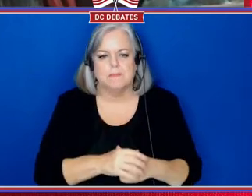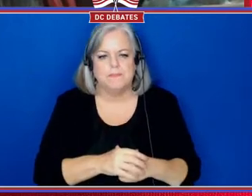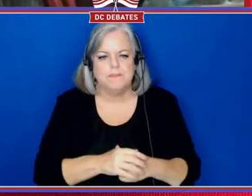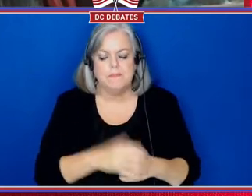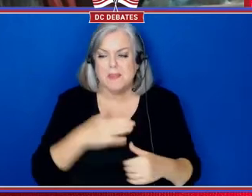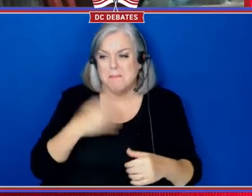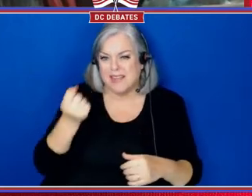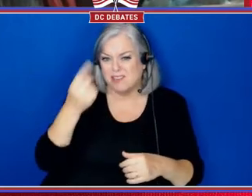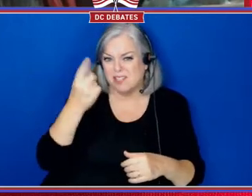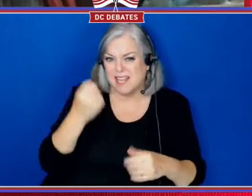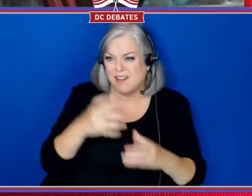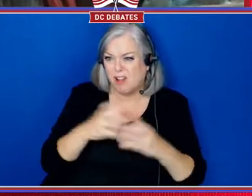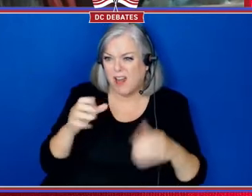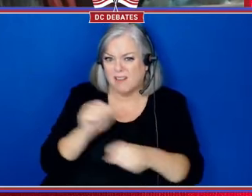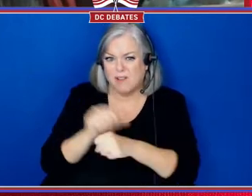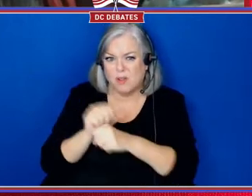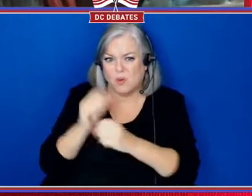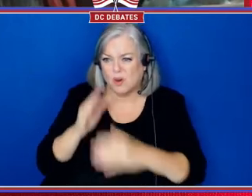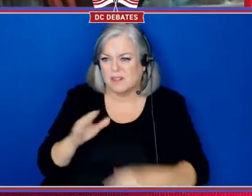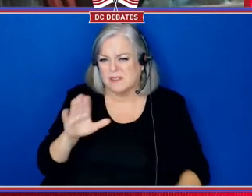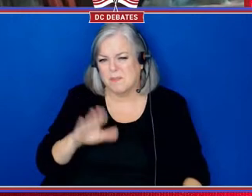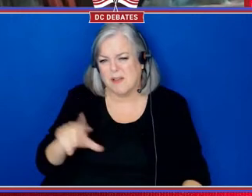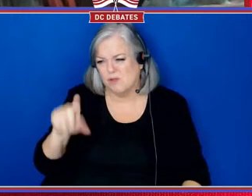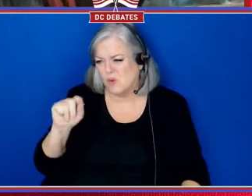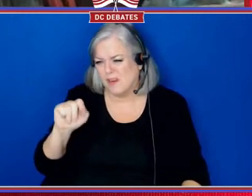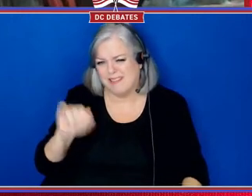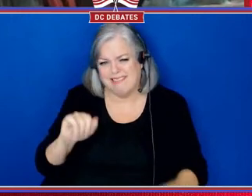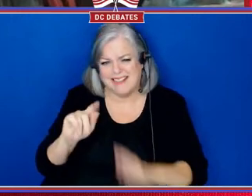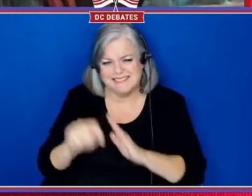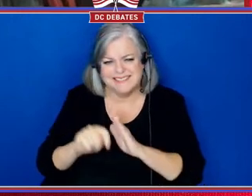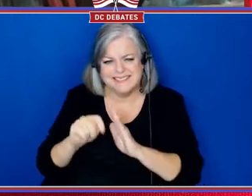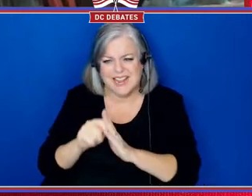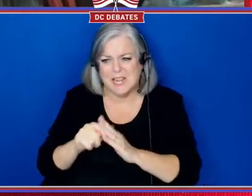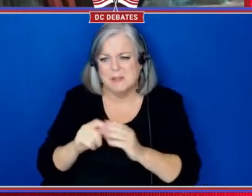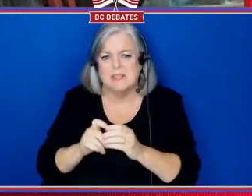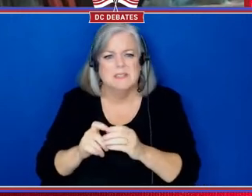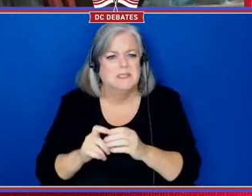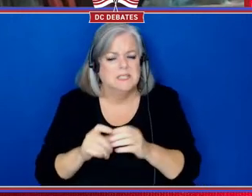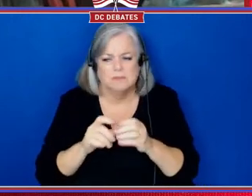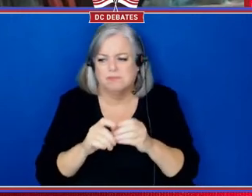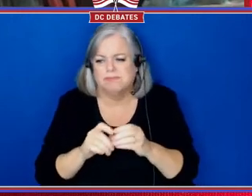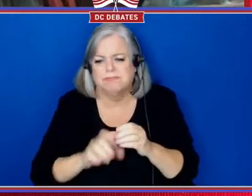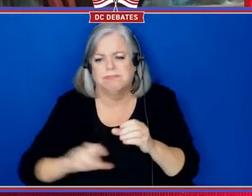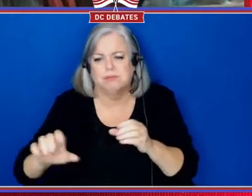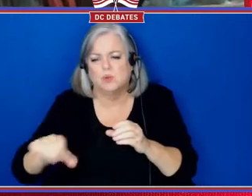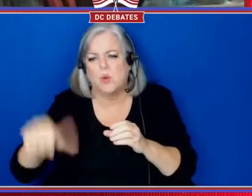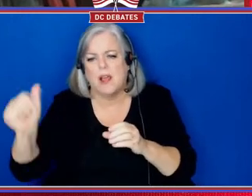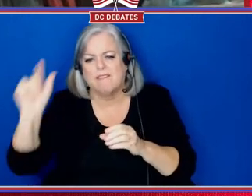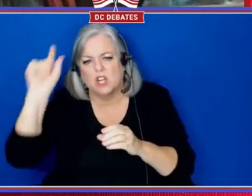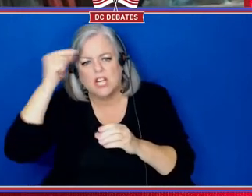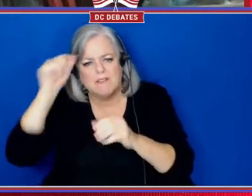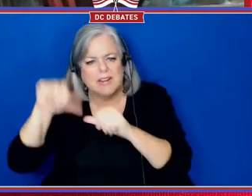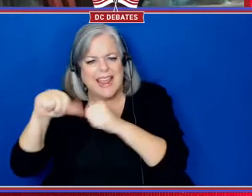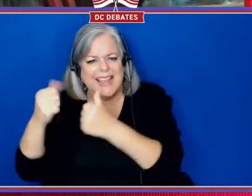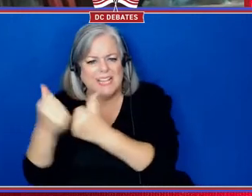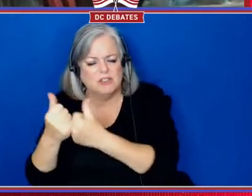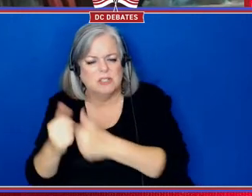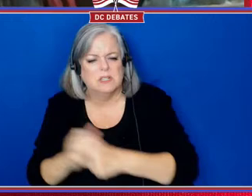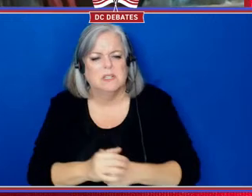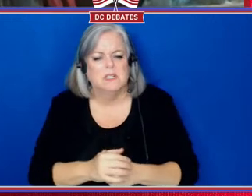has been dismantled to other government agencies. I want to know from your explanation about this, Mayor